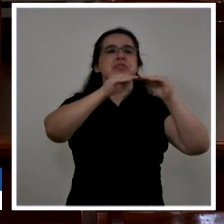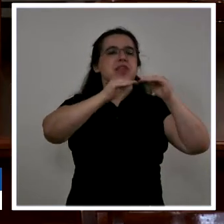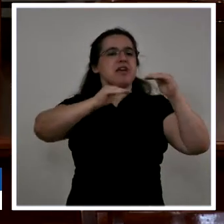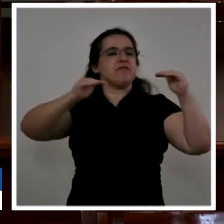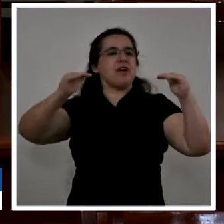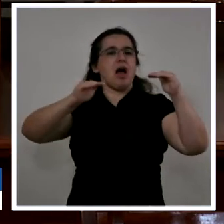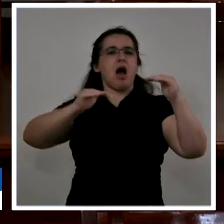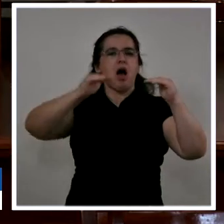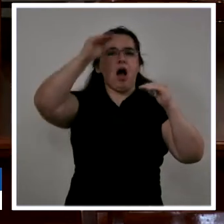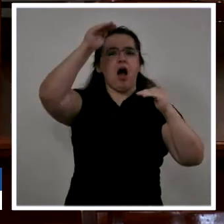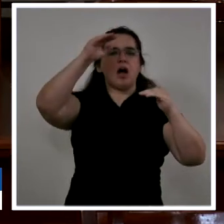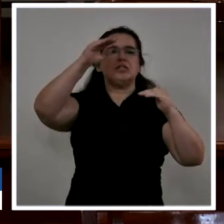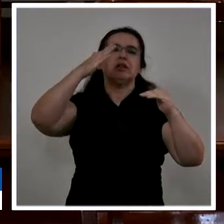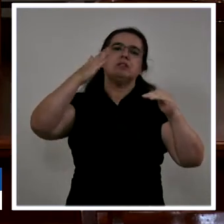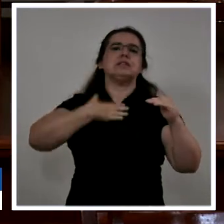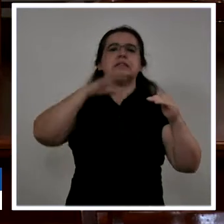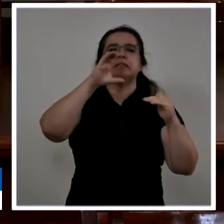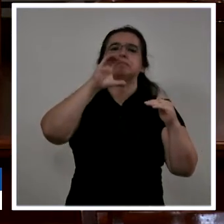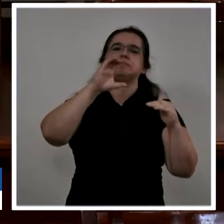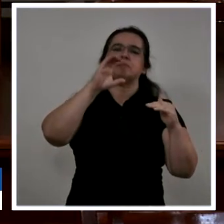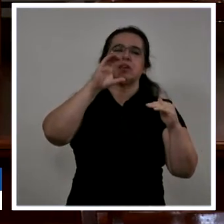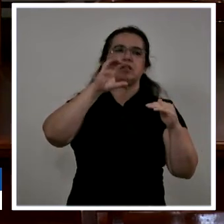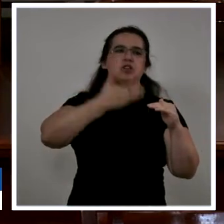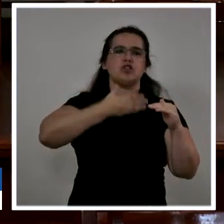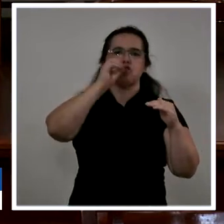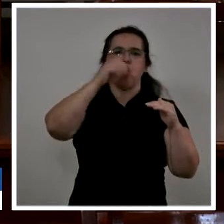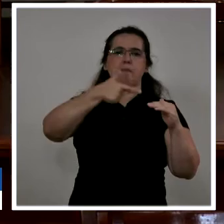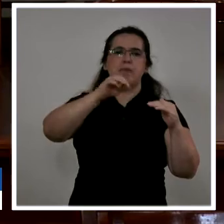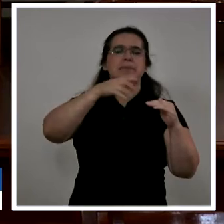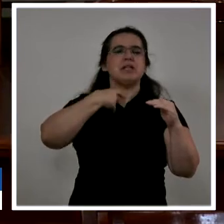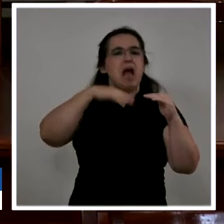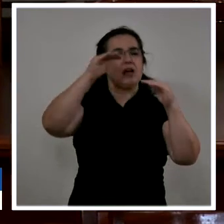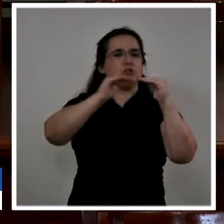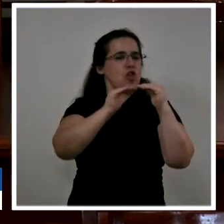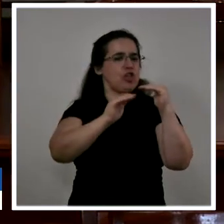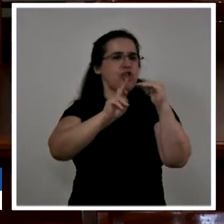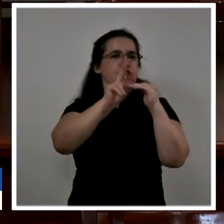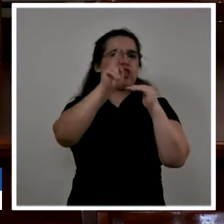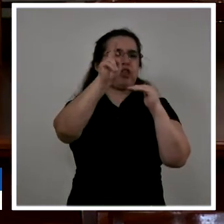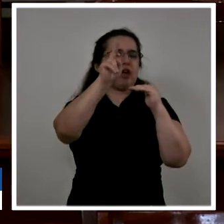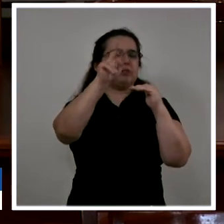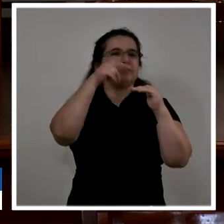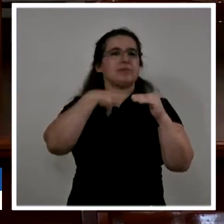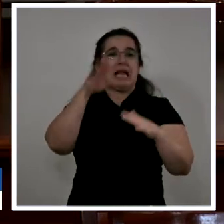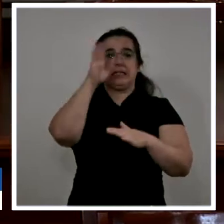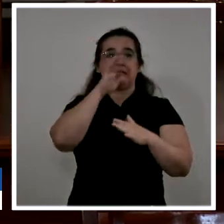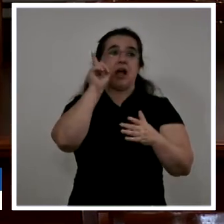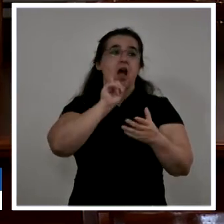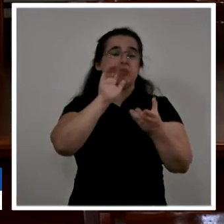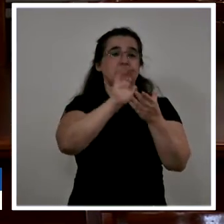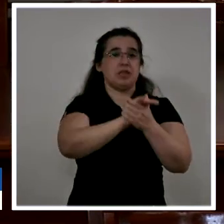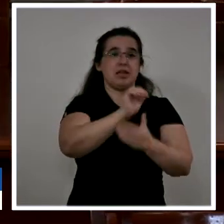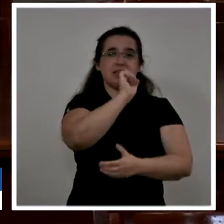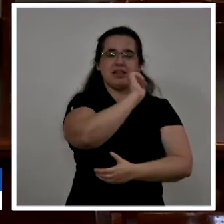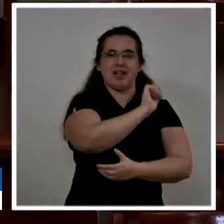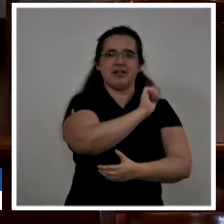lowered his cortisol level. E baixei o seu nível de cortisol, o meu nível de cortisol. And do you have a wife? I do. If his wife does a lot of this, e